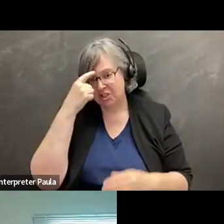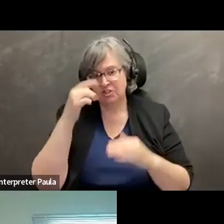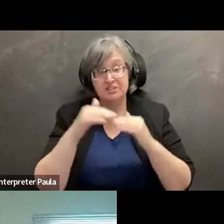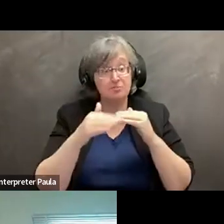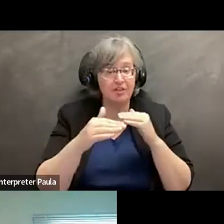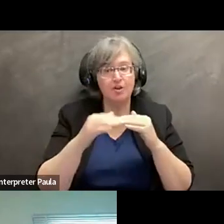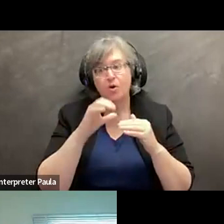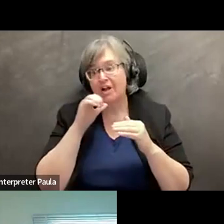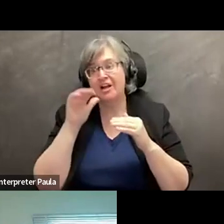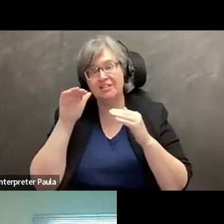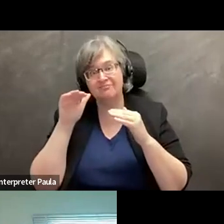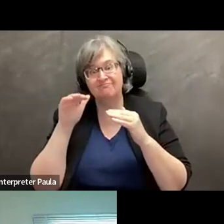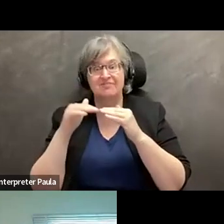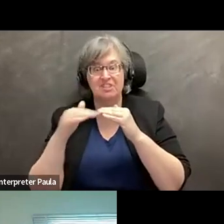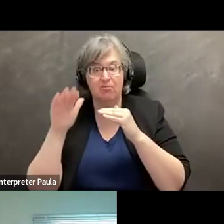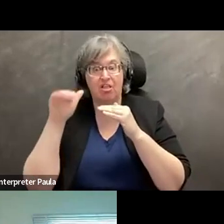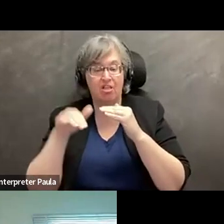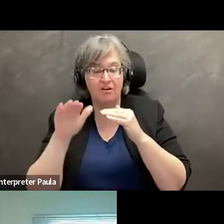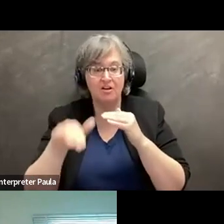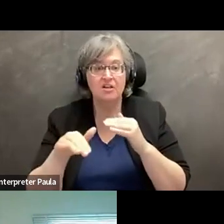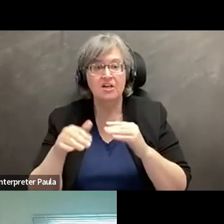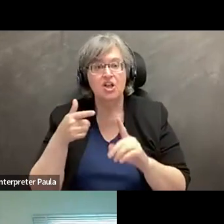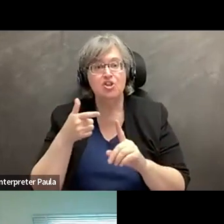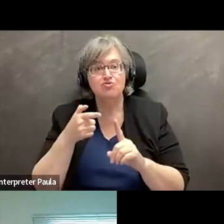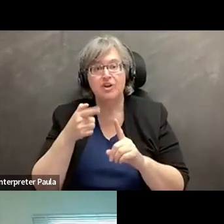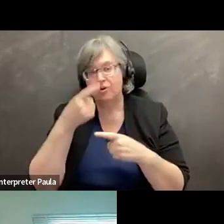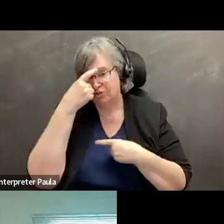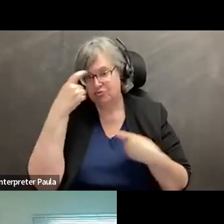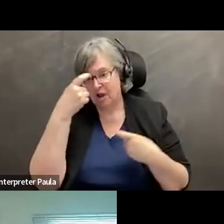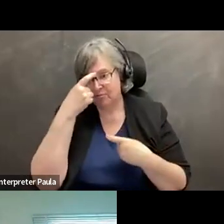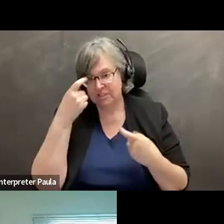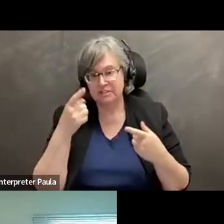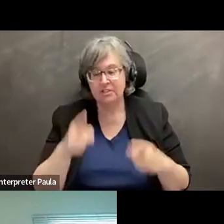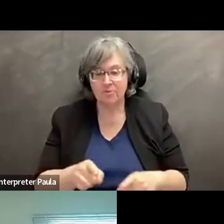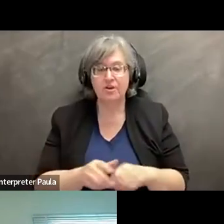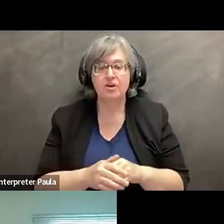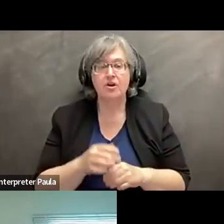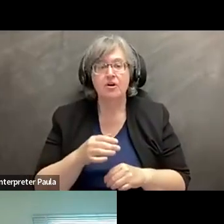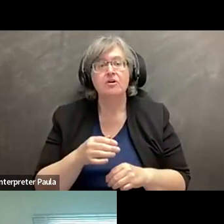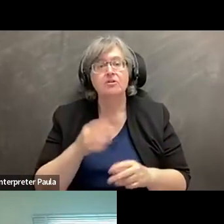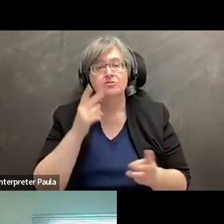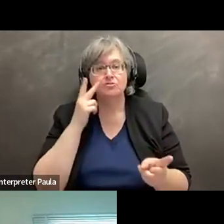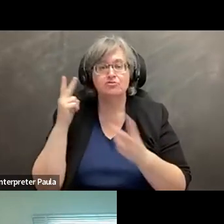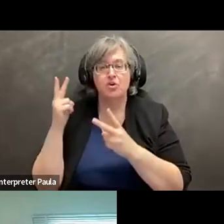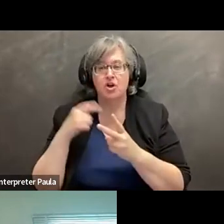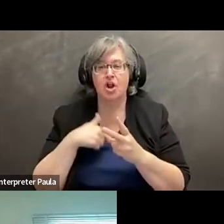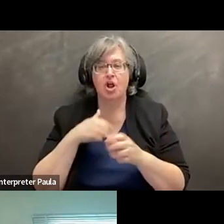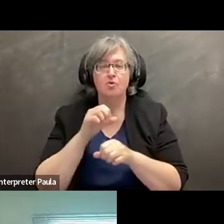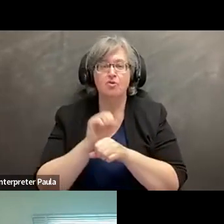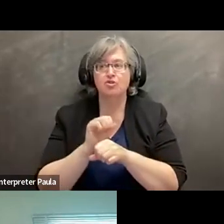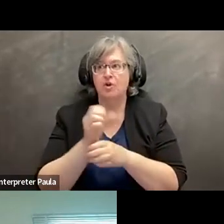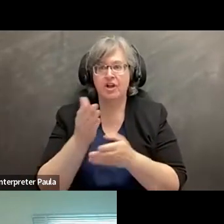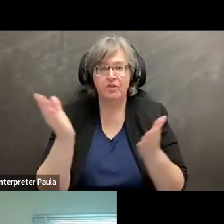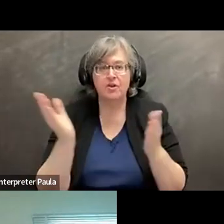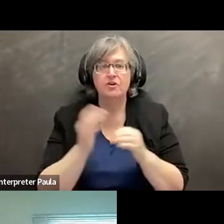right, of the triggering traumas that continue. Because I definitely remember when I was out there and